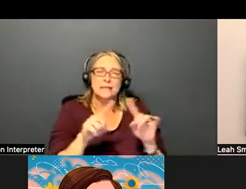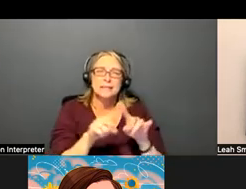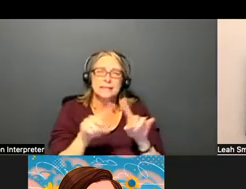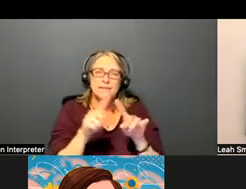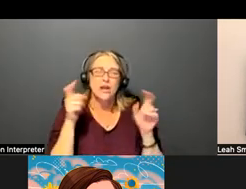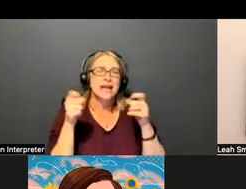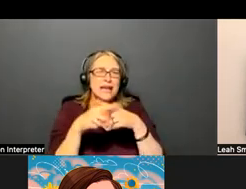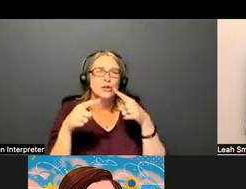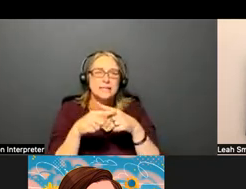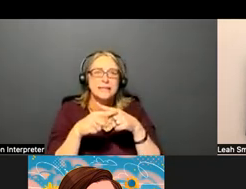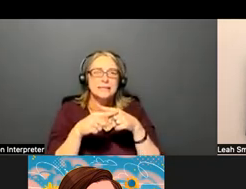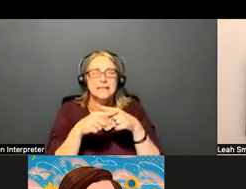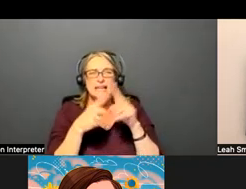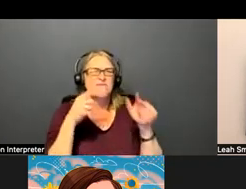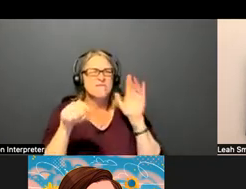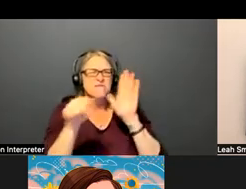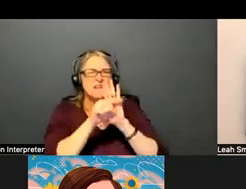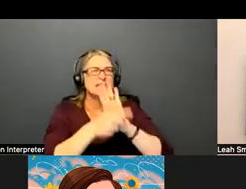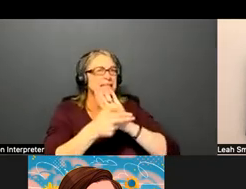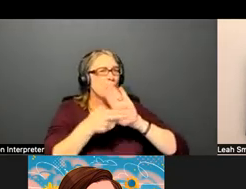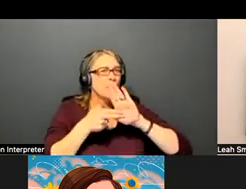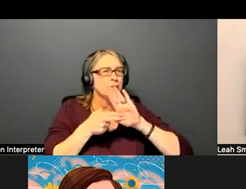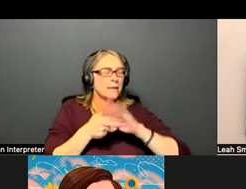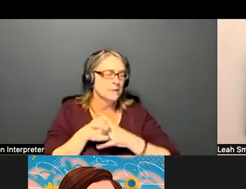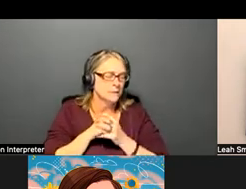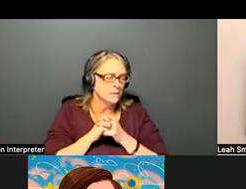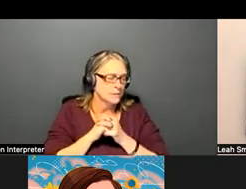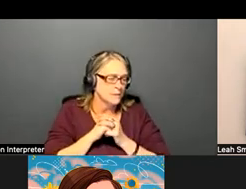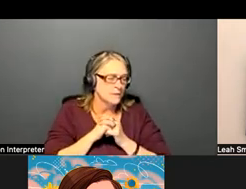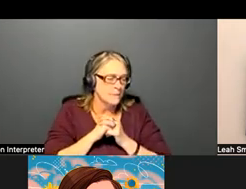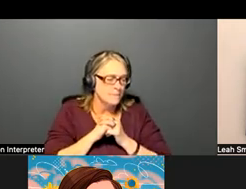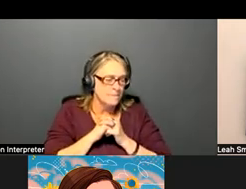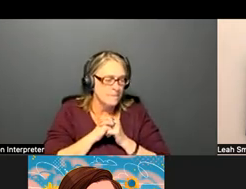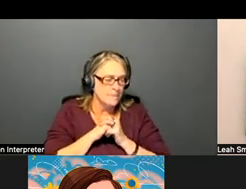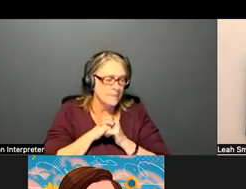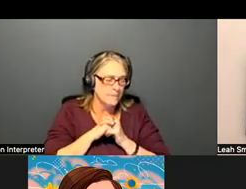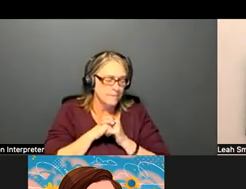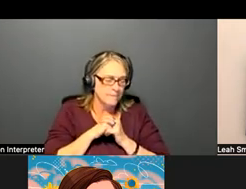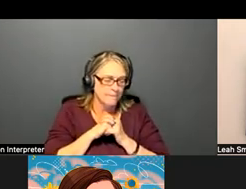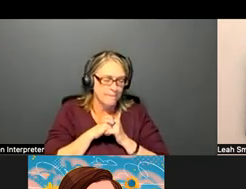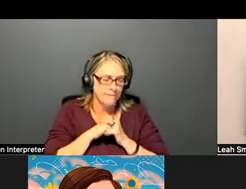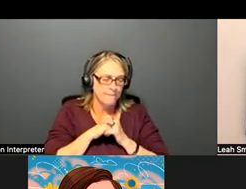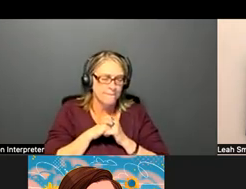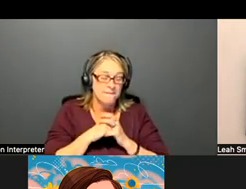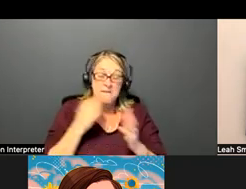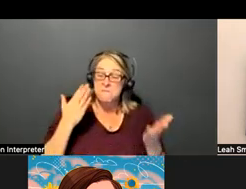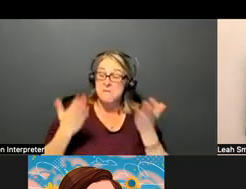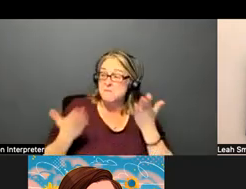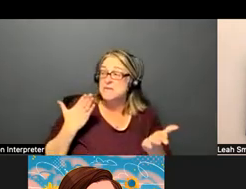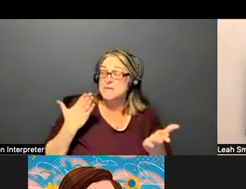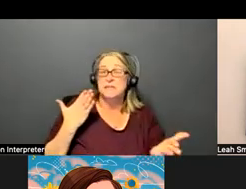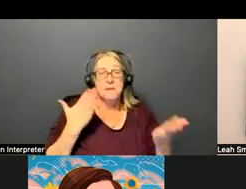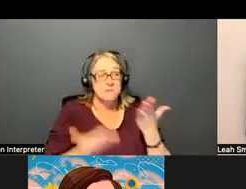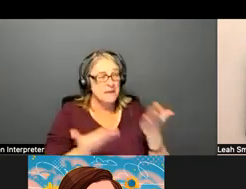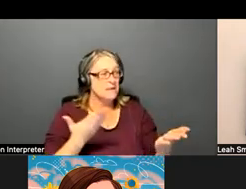intersecting stereotypes even that are like, oh, what it could be all of the above, some of the